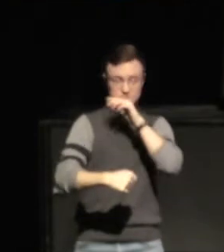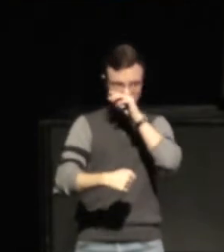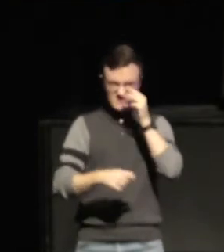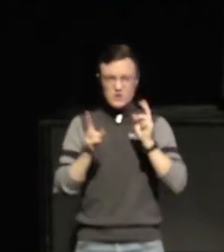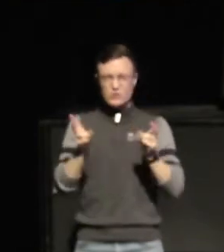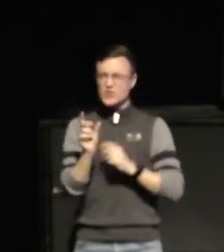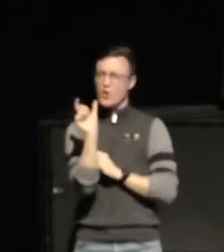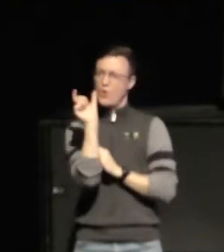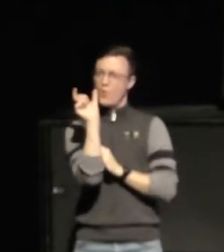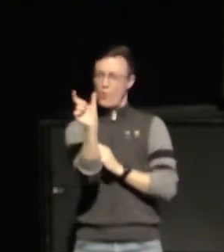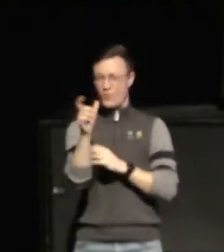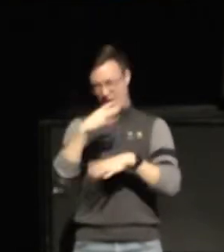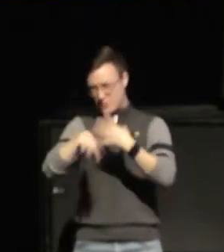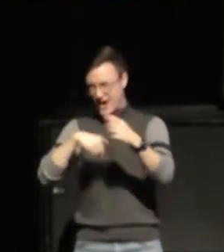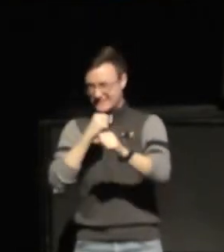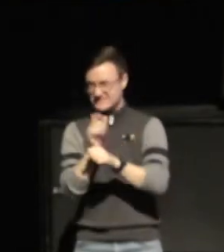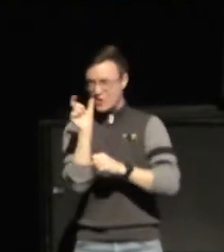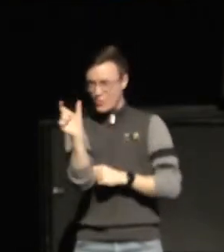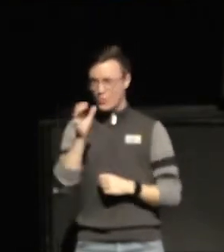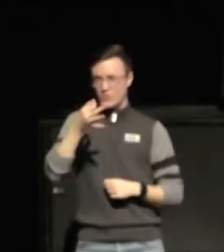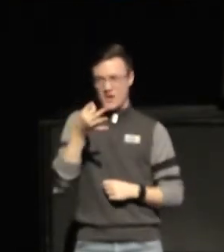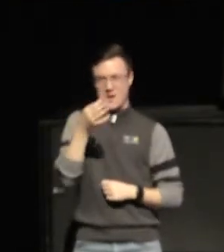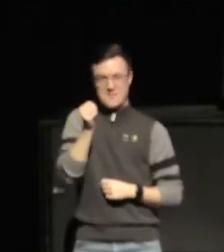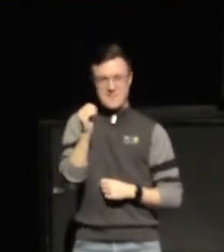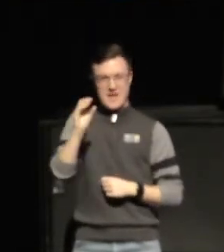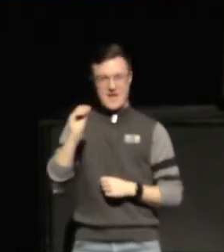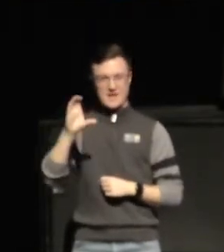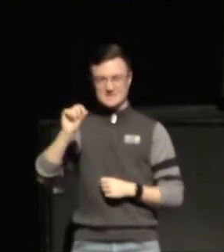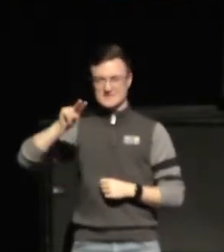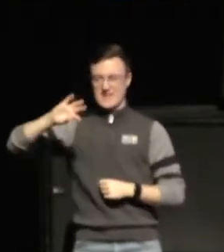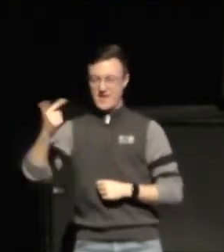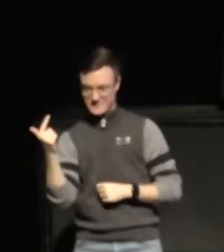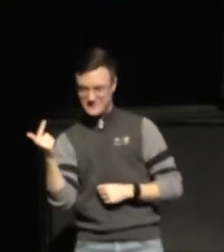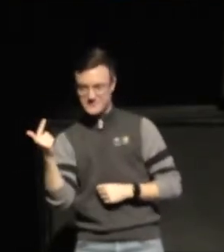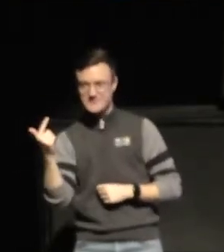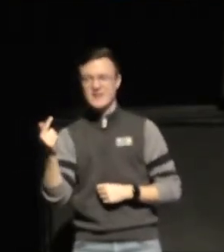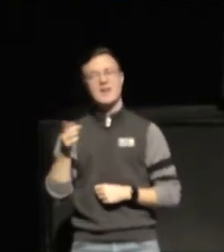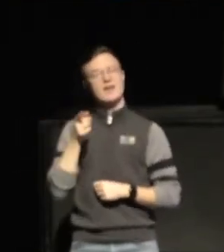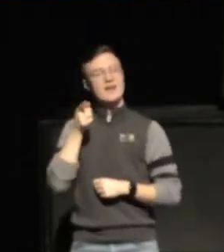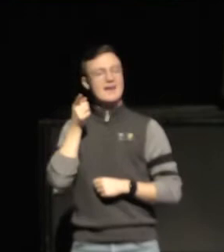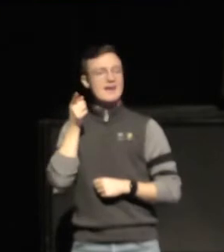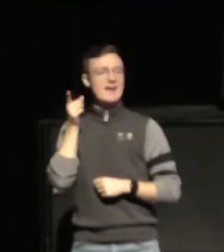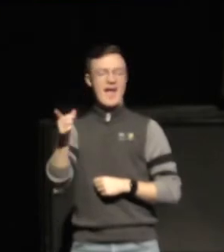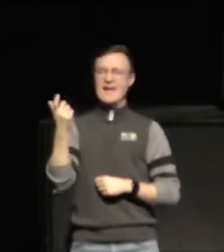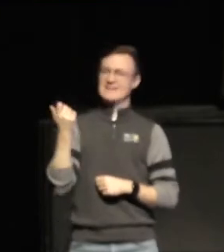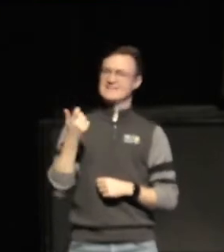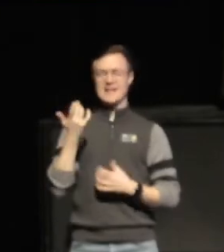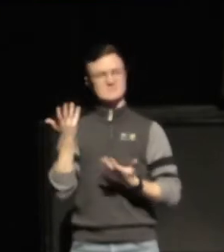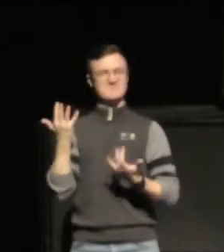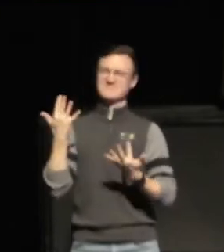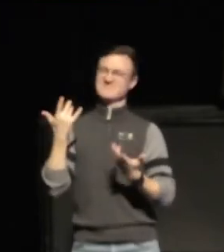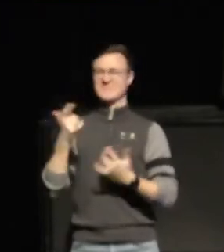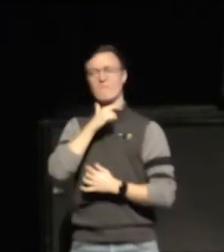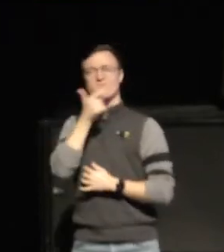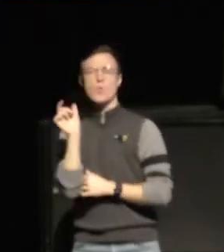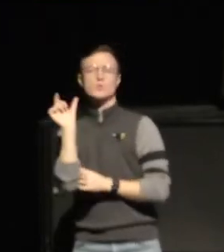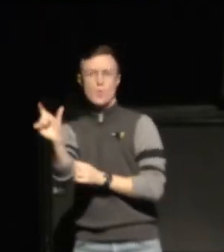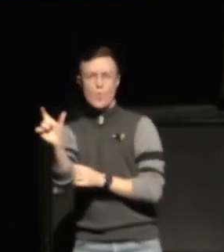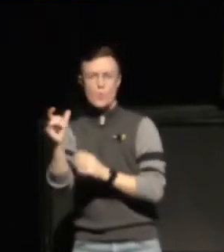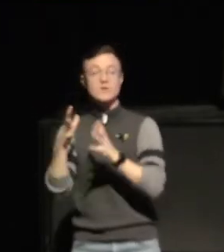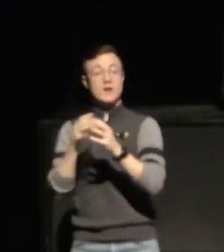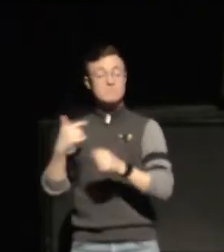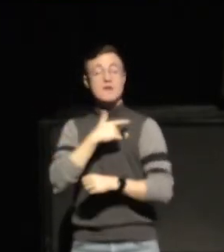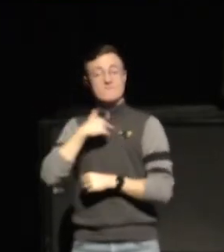peasant is seen as something that's pejorative, and there was an attempt to provide value to that, to show